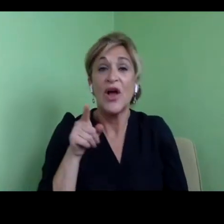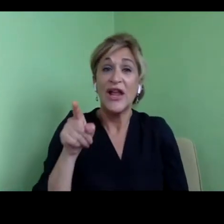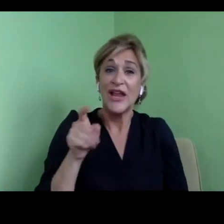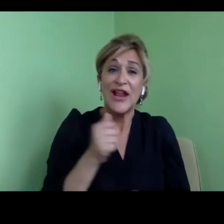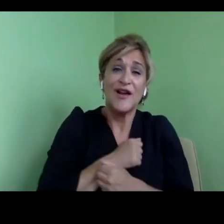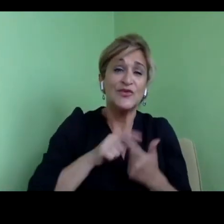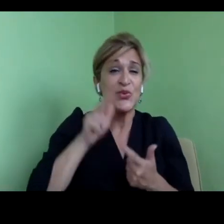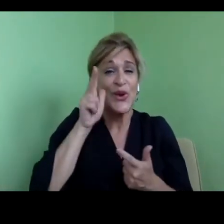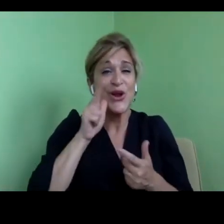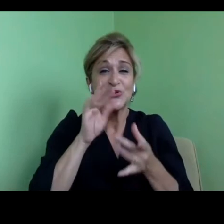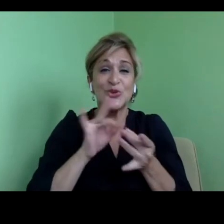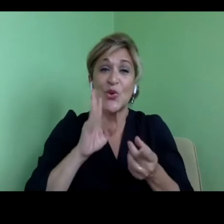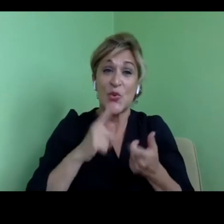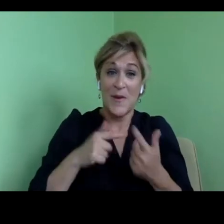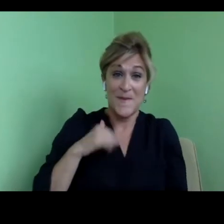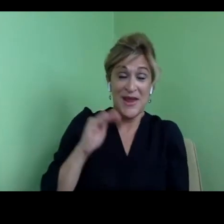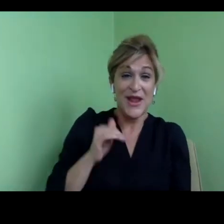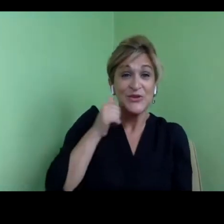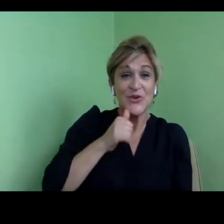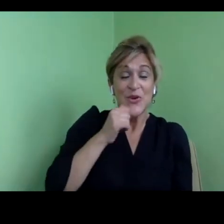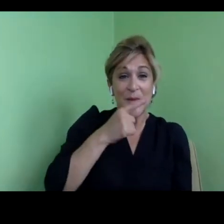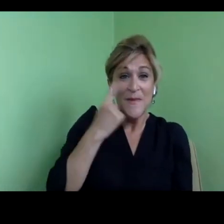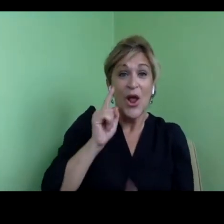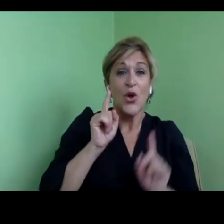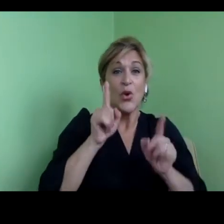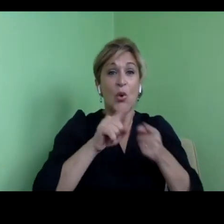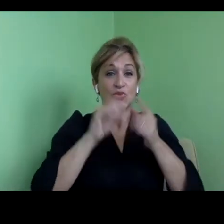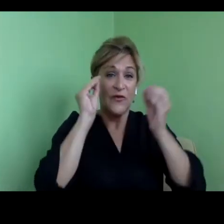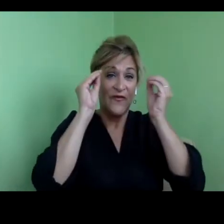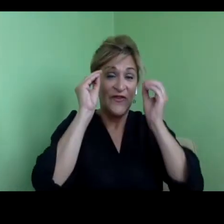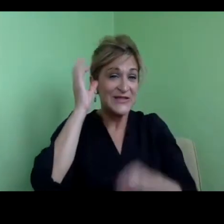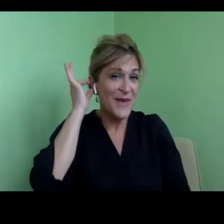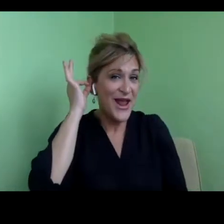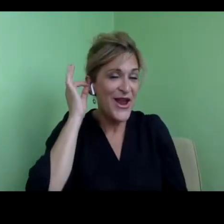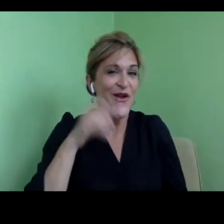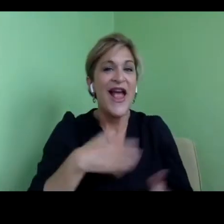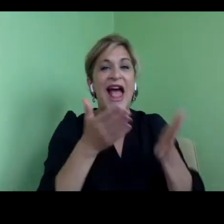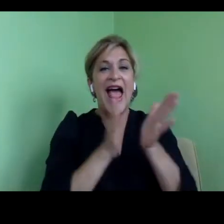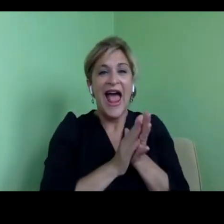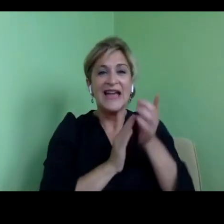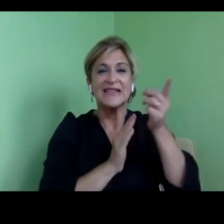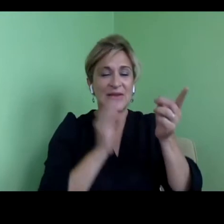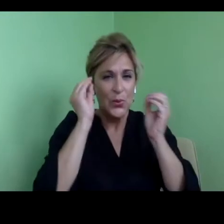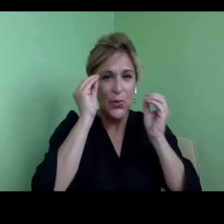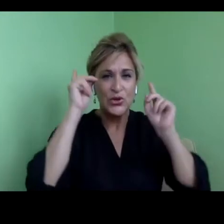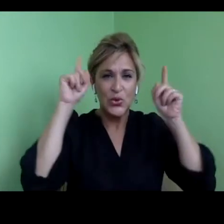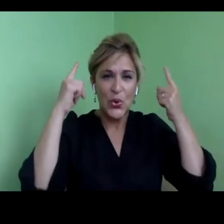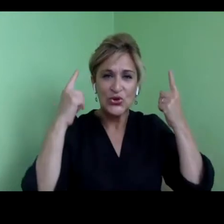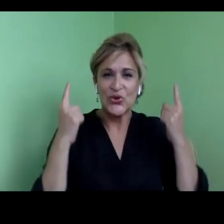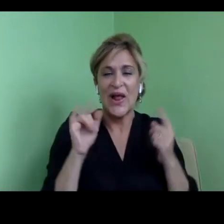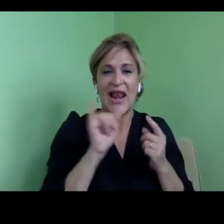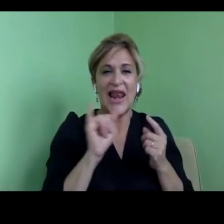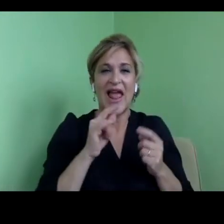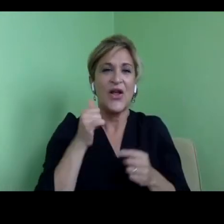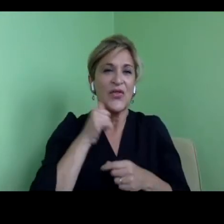girl, little black girl, would go to the hairdresser as a child and ask the hairdresser to make my hair whirl and twirl like the figure